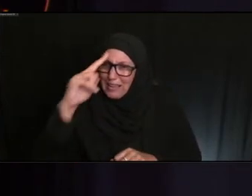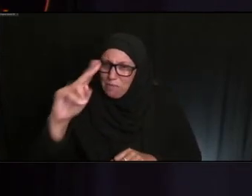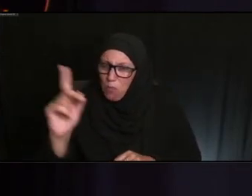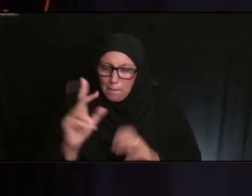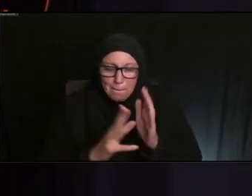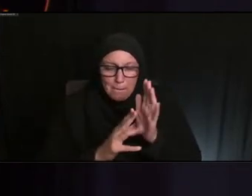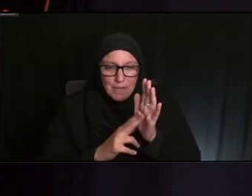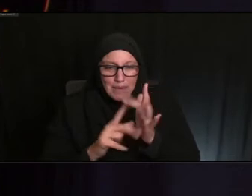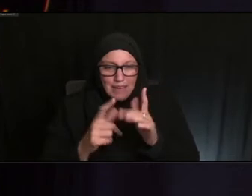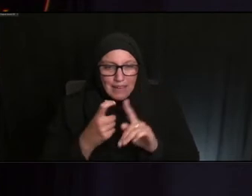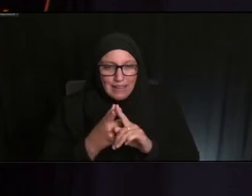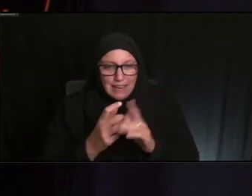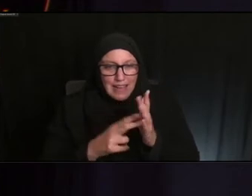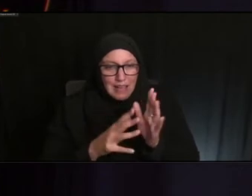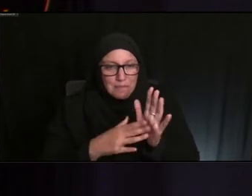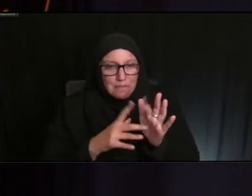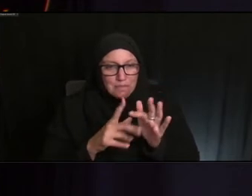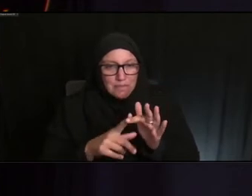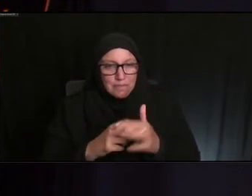Abu al-Abbas was called